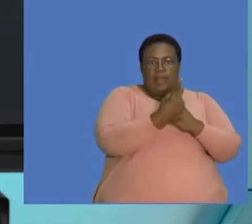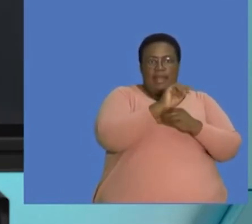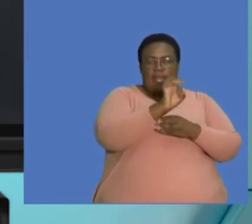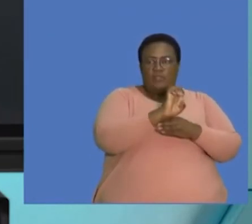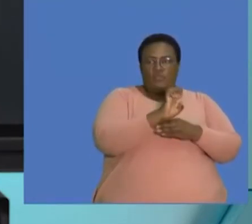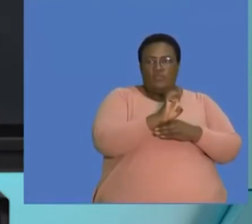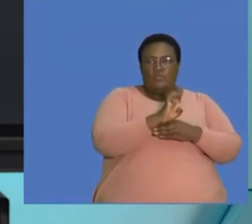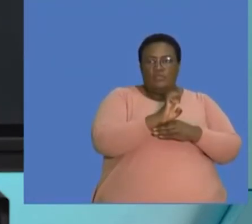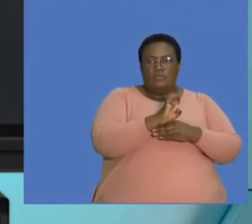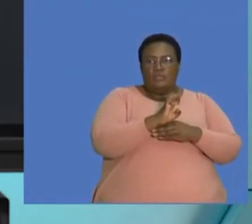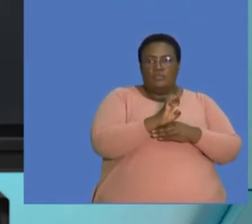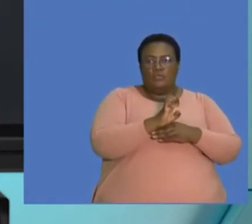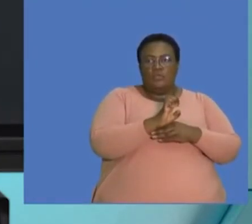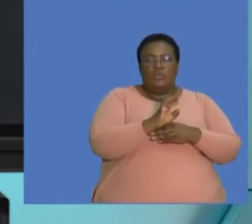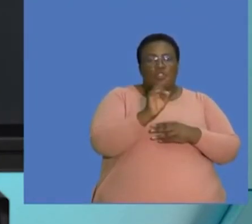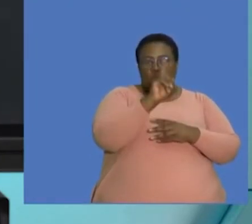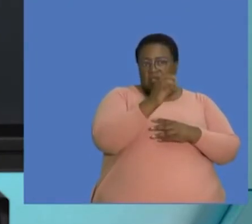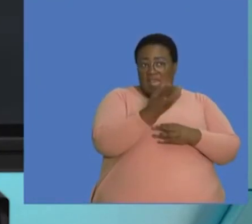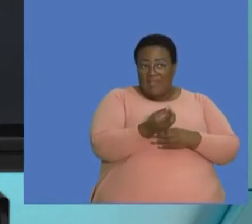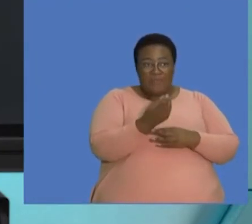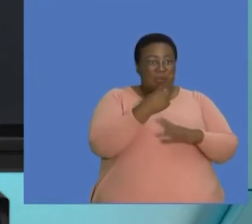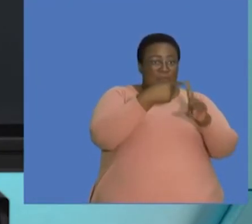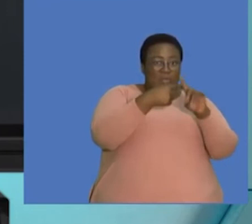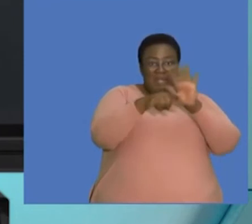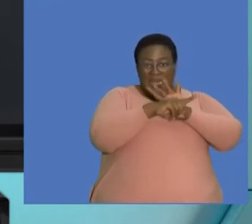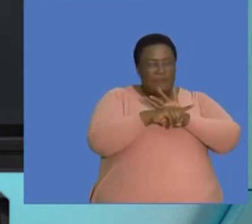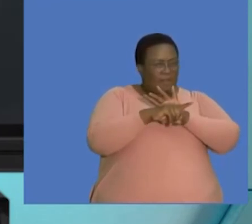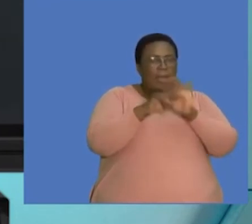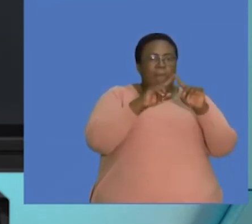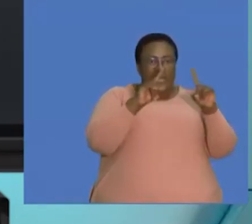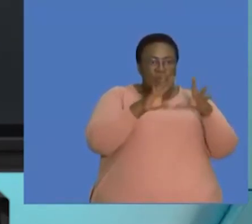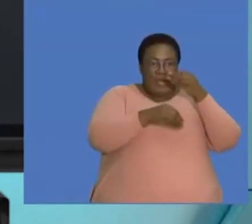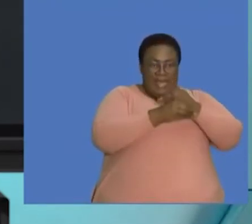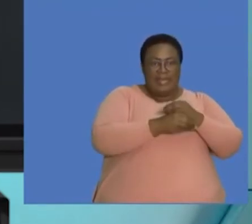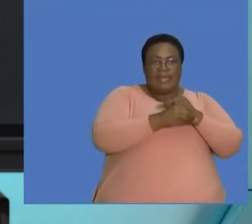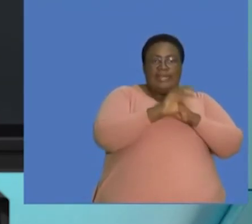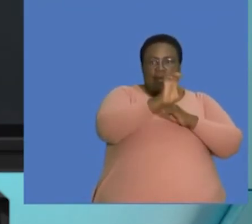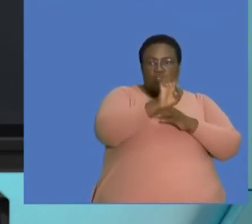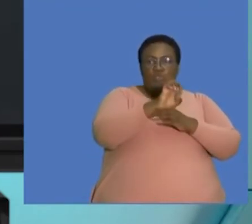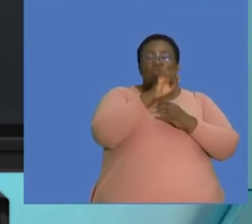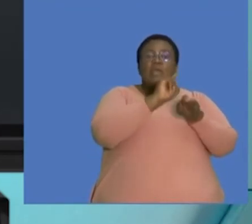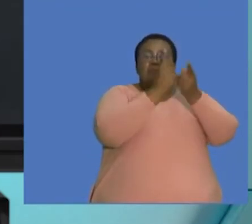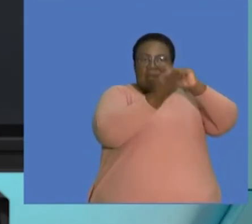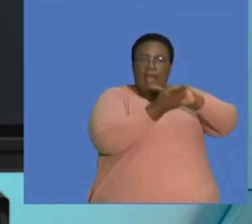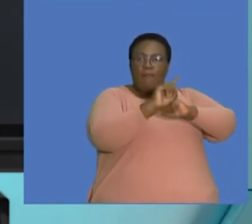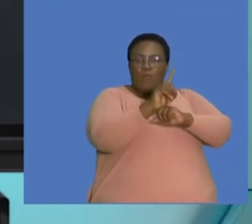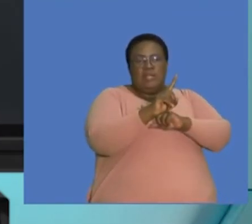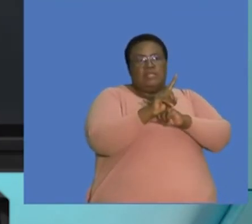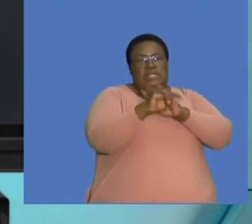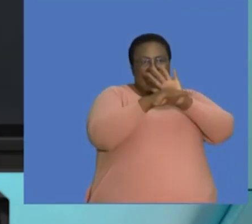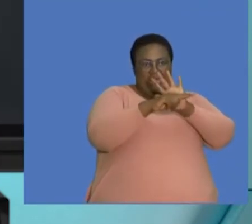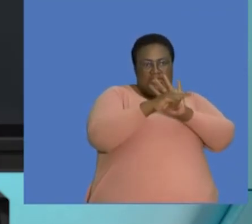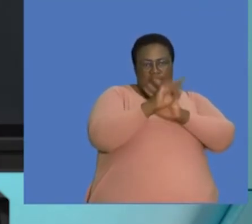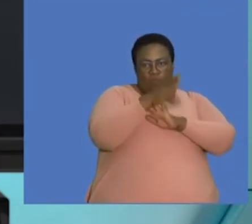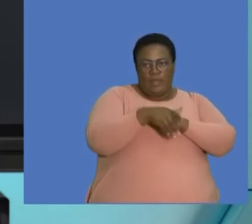electron. There is no question about whether it becomes positive or negative, because we have added electrons, then it becomes negatively charged.